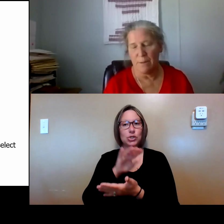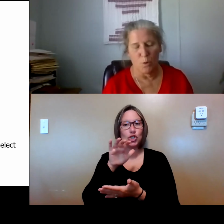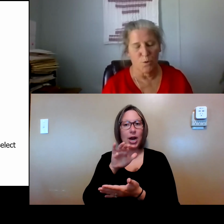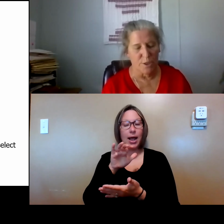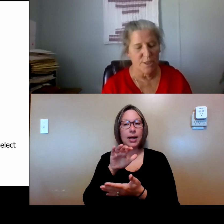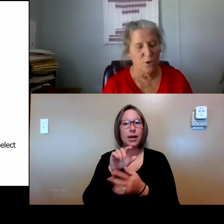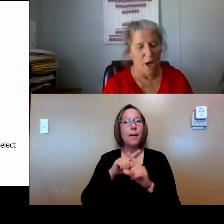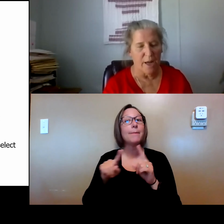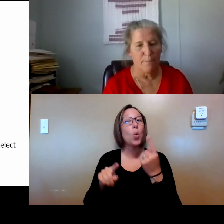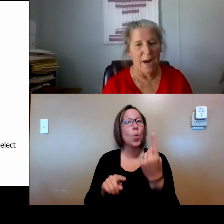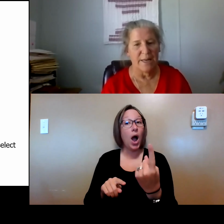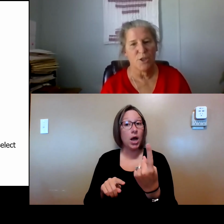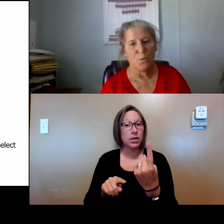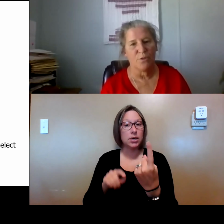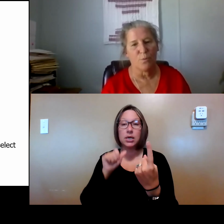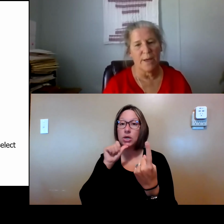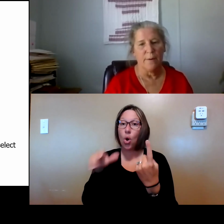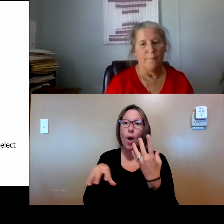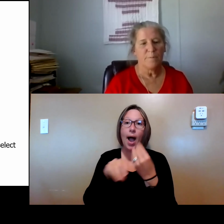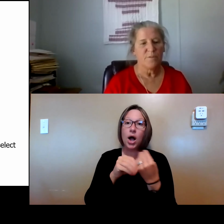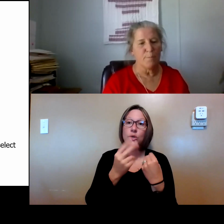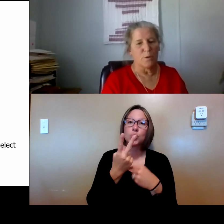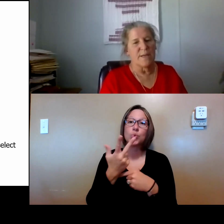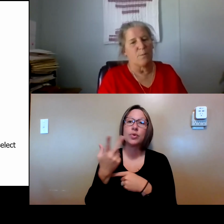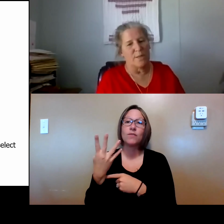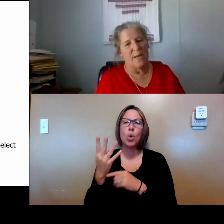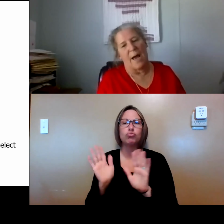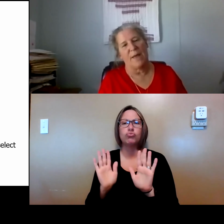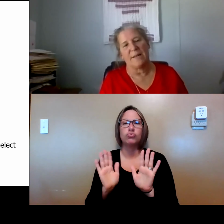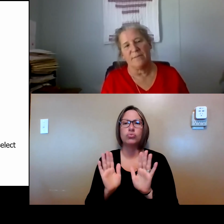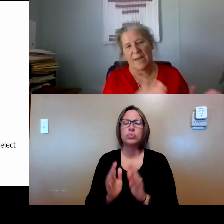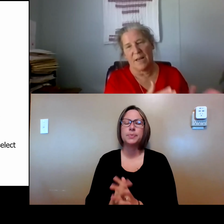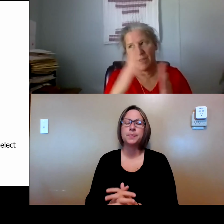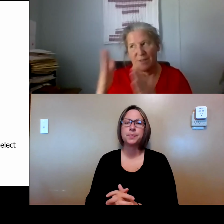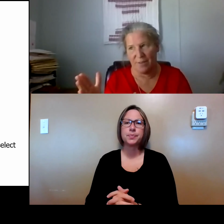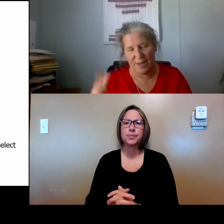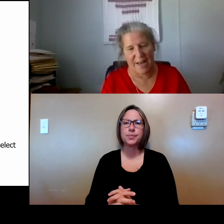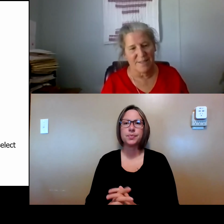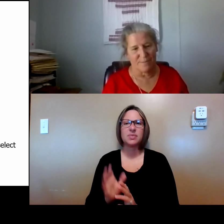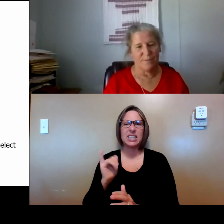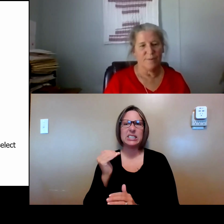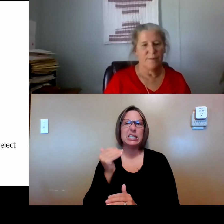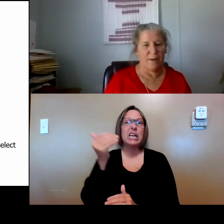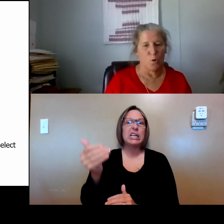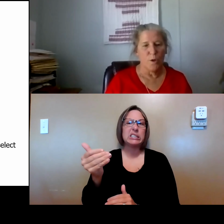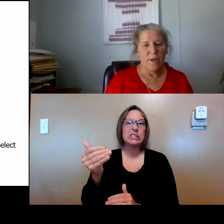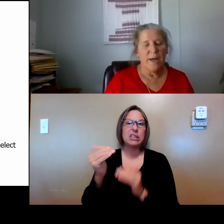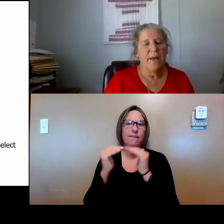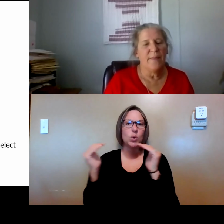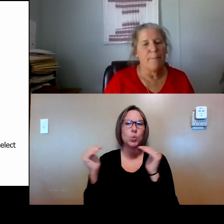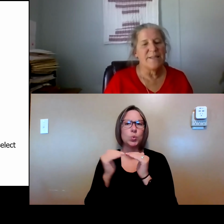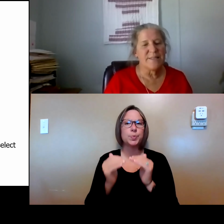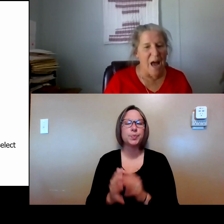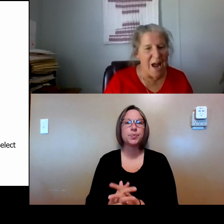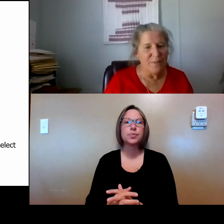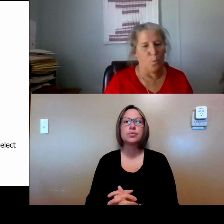combined symbols. We're still not combining 2 and 3 symbols at one time. That comes in the next level.